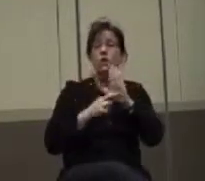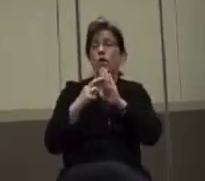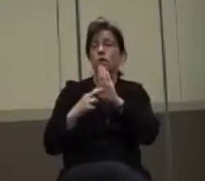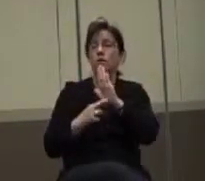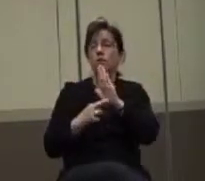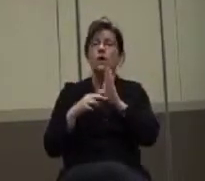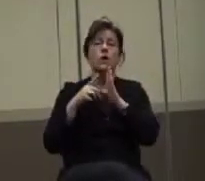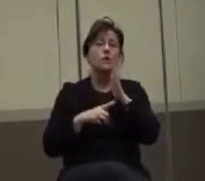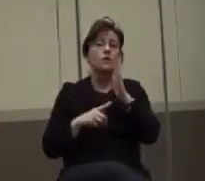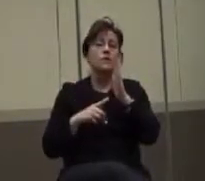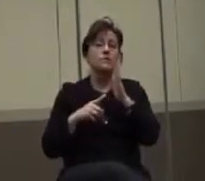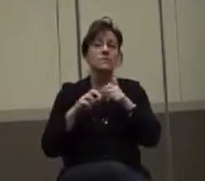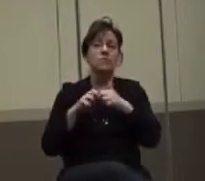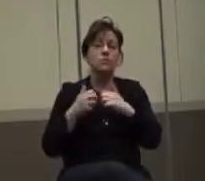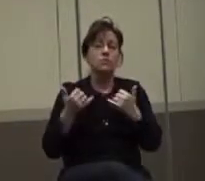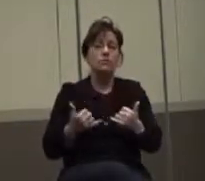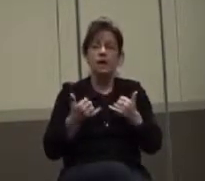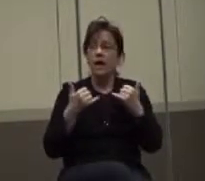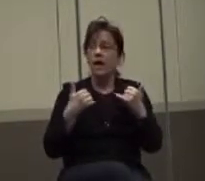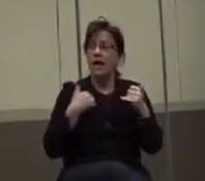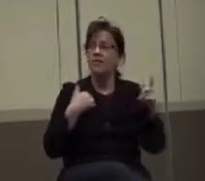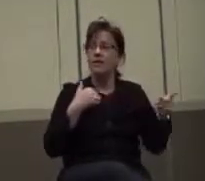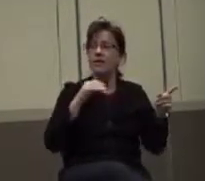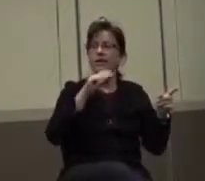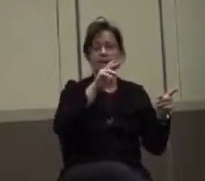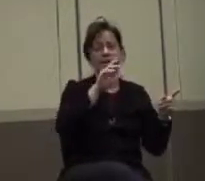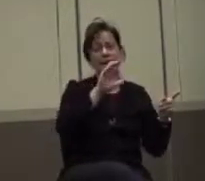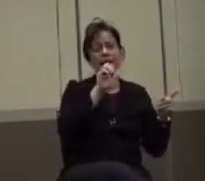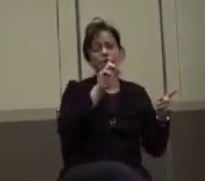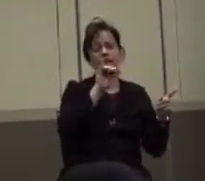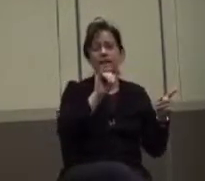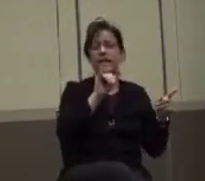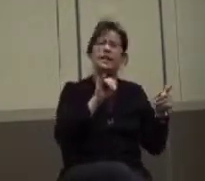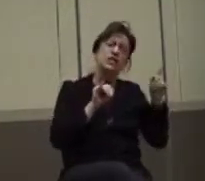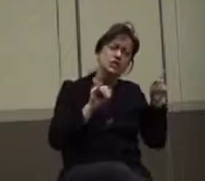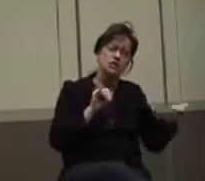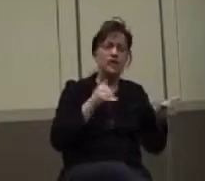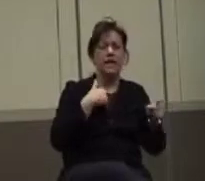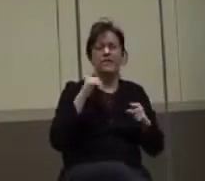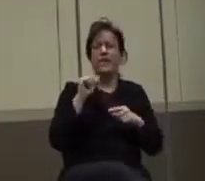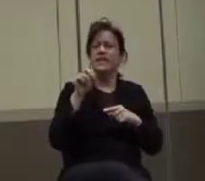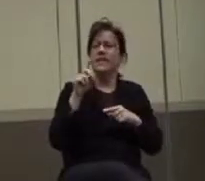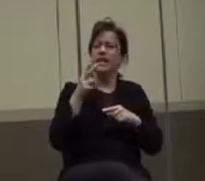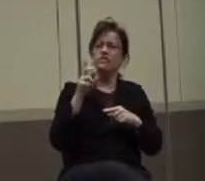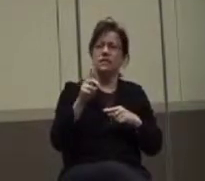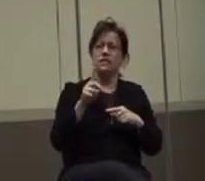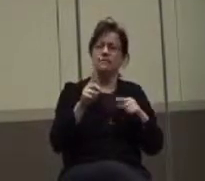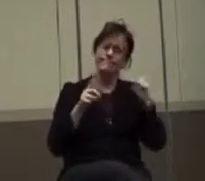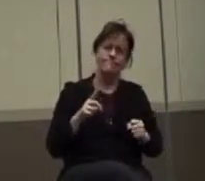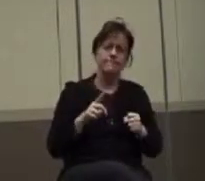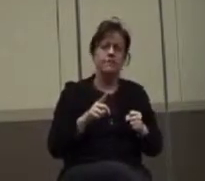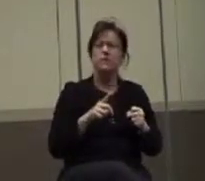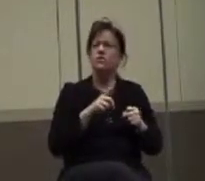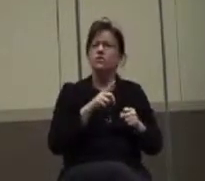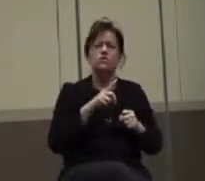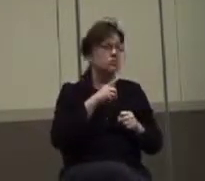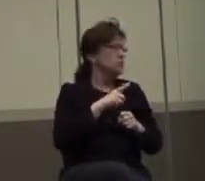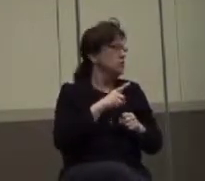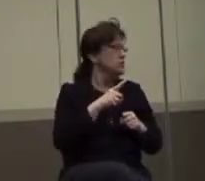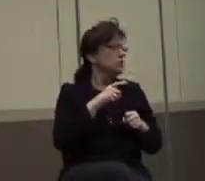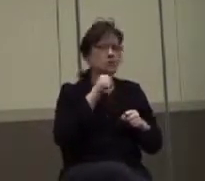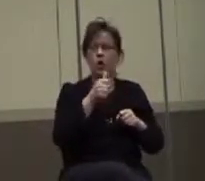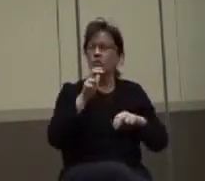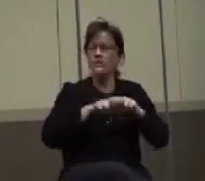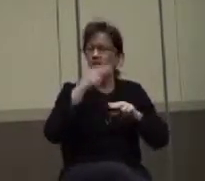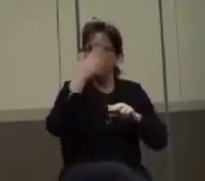got is I've got Carrie. And Carrie's got ADHD. You'll know never to sit in front again. You get here early for my workshops. You want to sit back there,